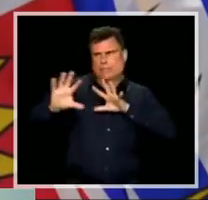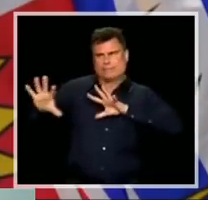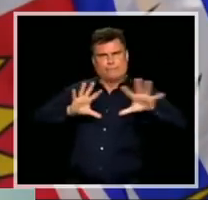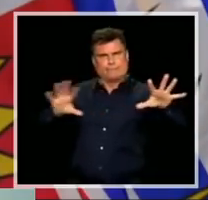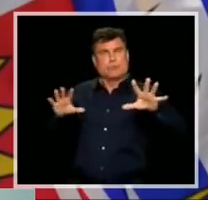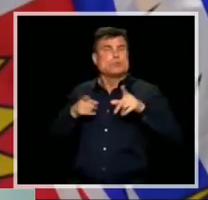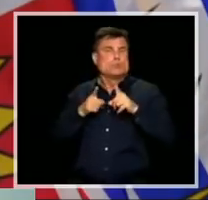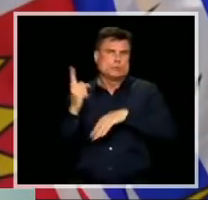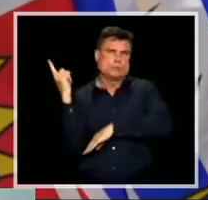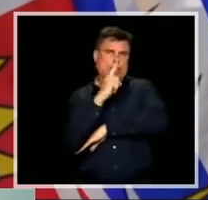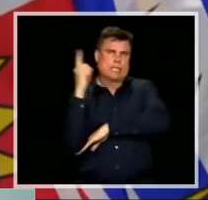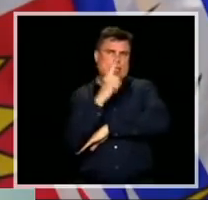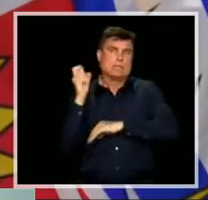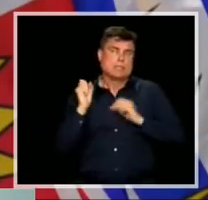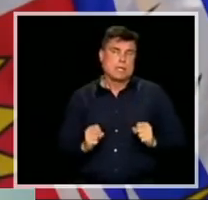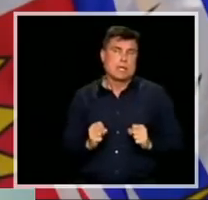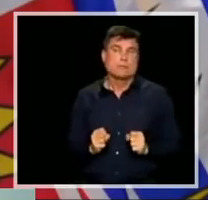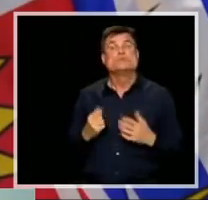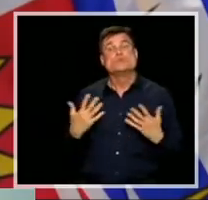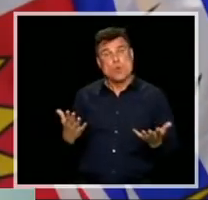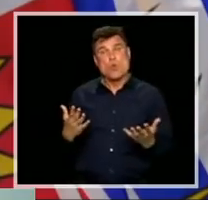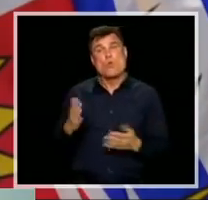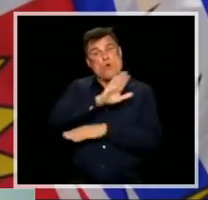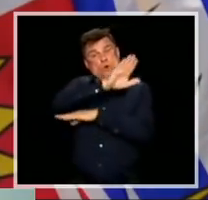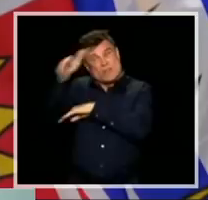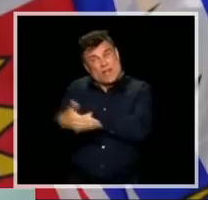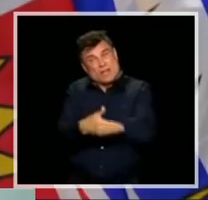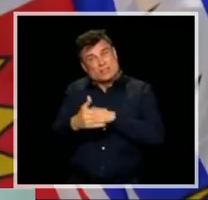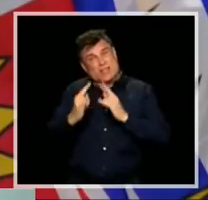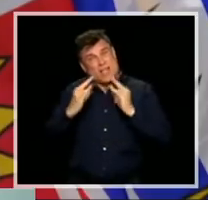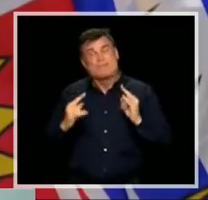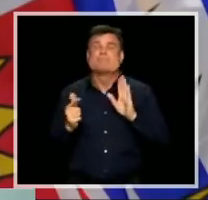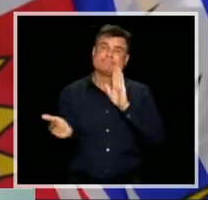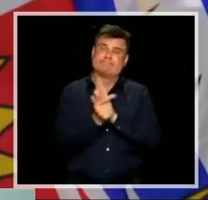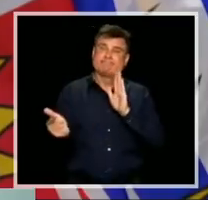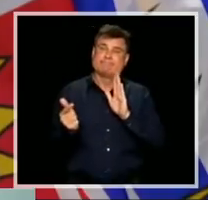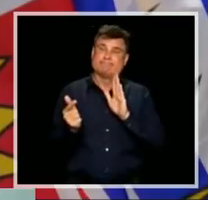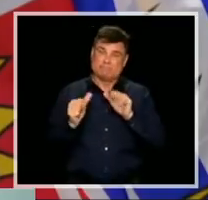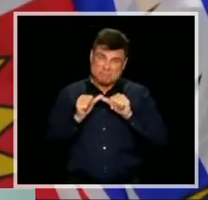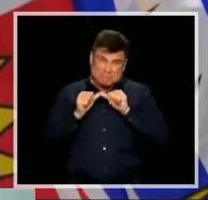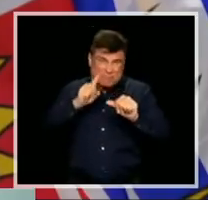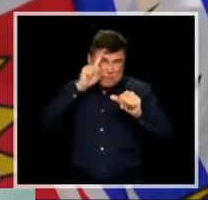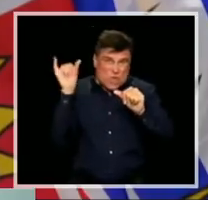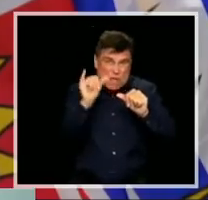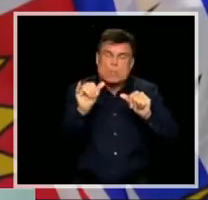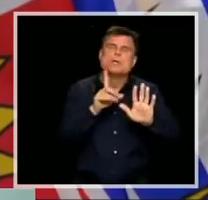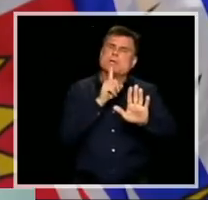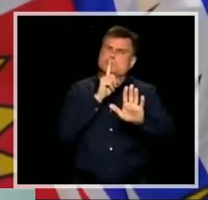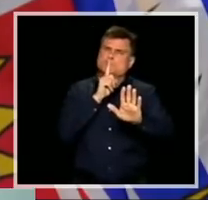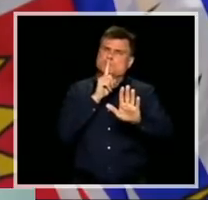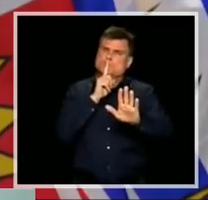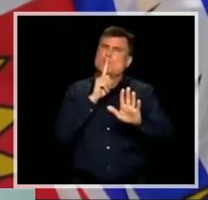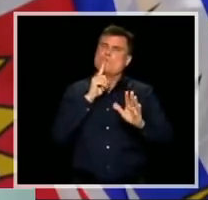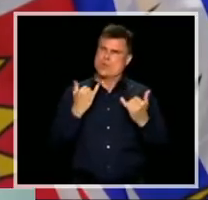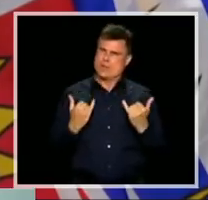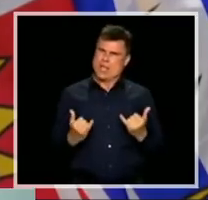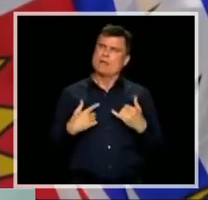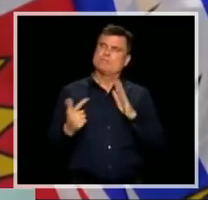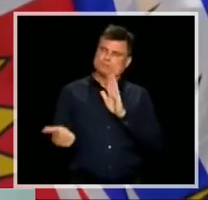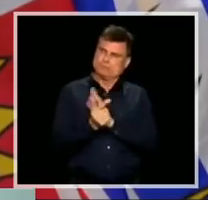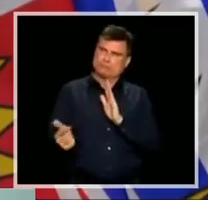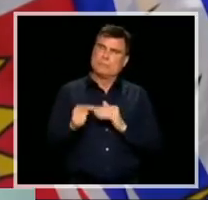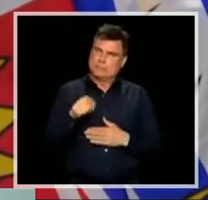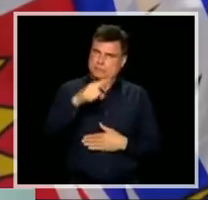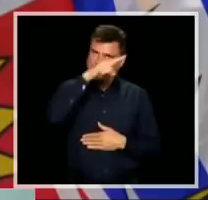week where this has led to, and we're not adhering to this, has led to outbreaks, particularly in Saskatoon, where